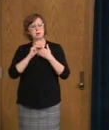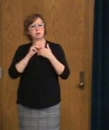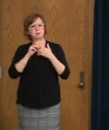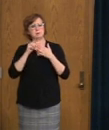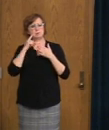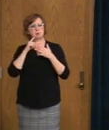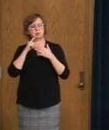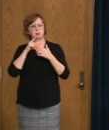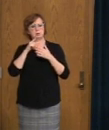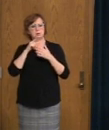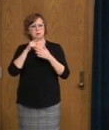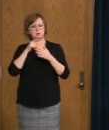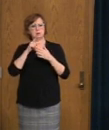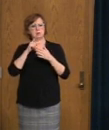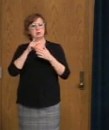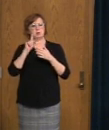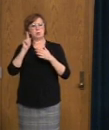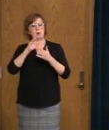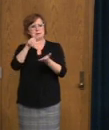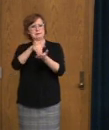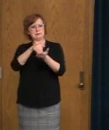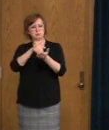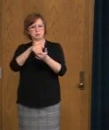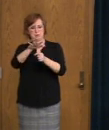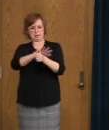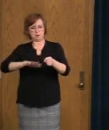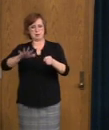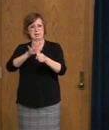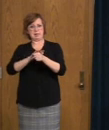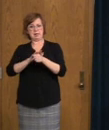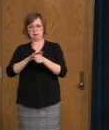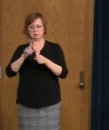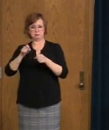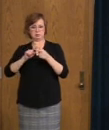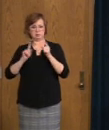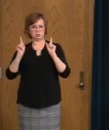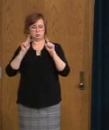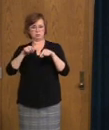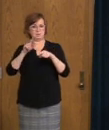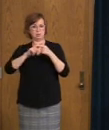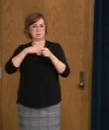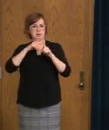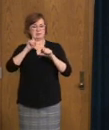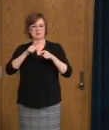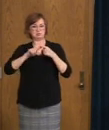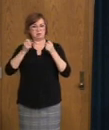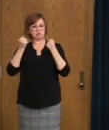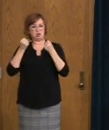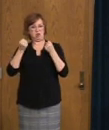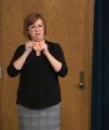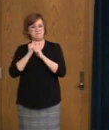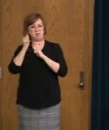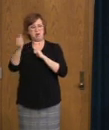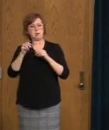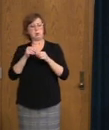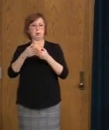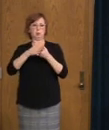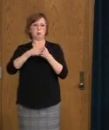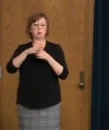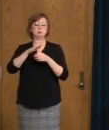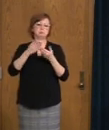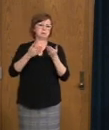testing, and which will supplement the lab throughput. As well, we are expanding hours